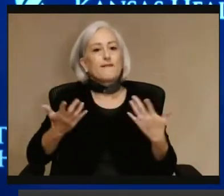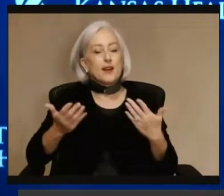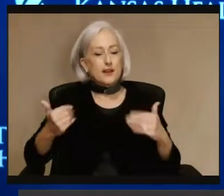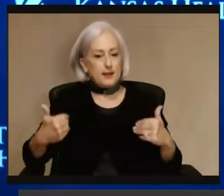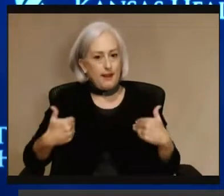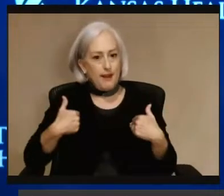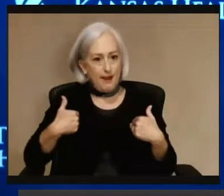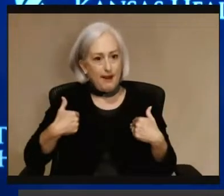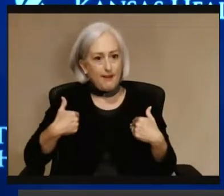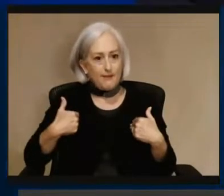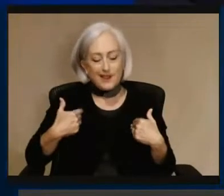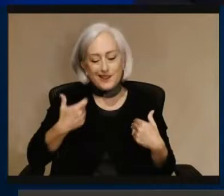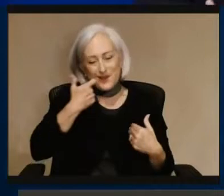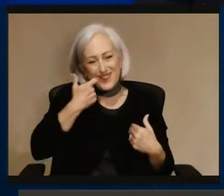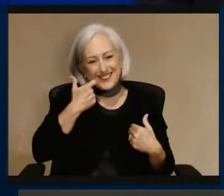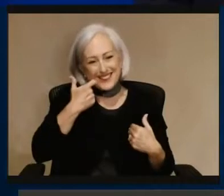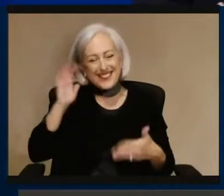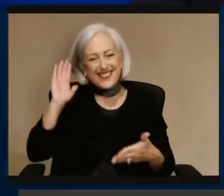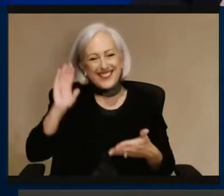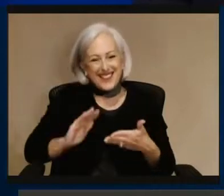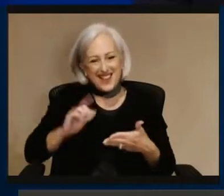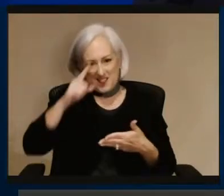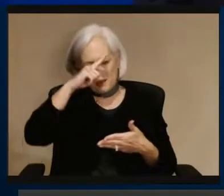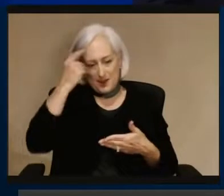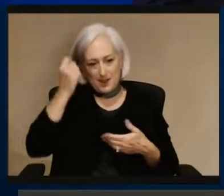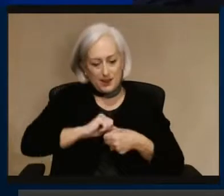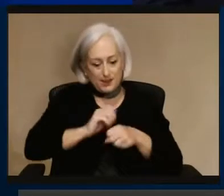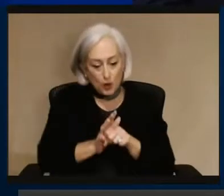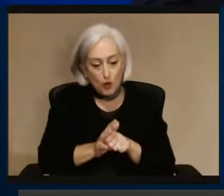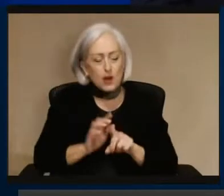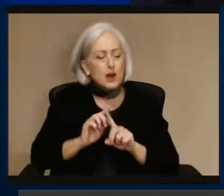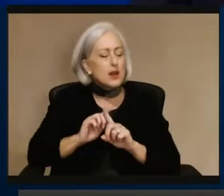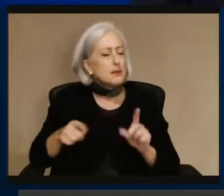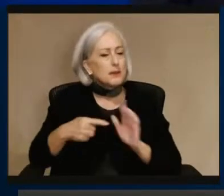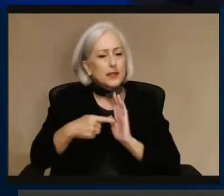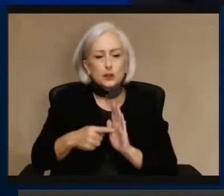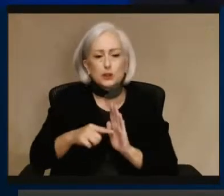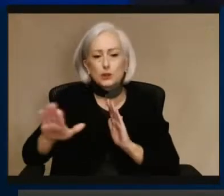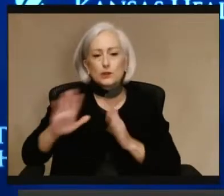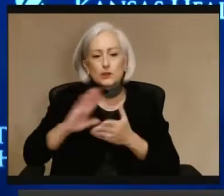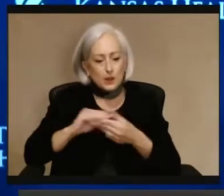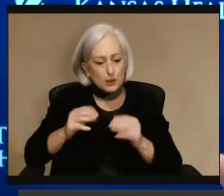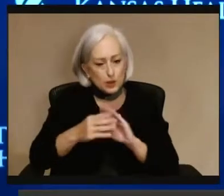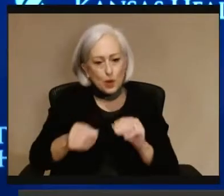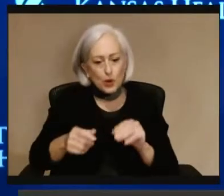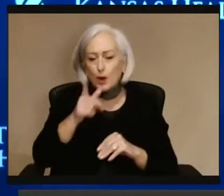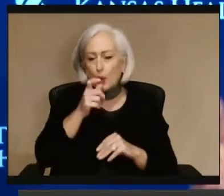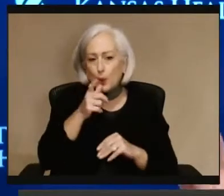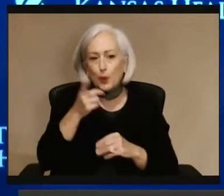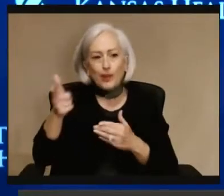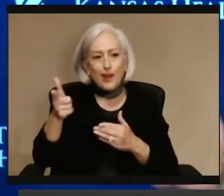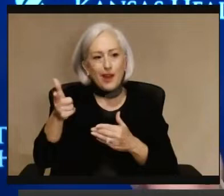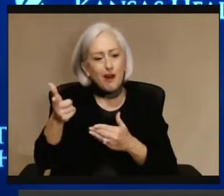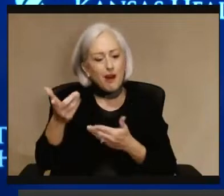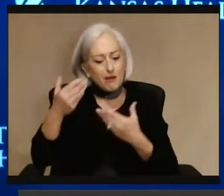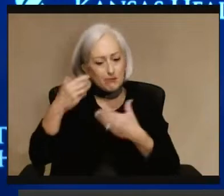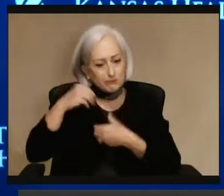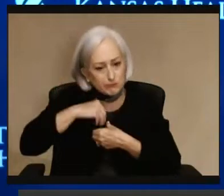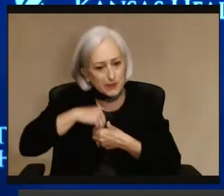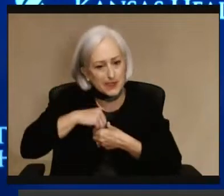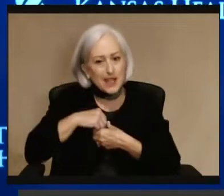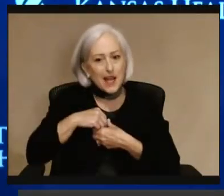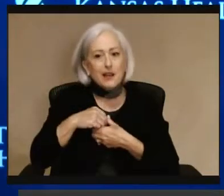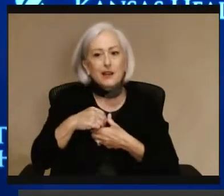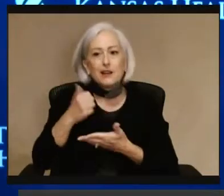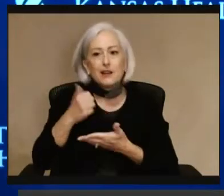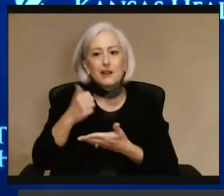testament to the Spechts themselves and their story and just who they are as people. That they filled, St. Thomas Aquinas, their hall